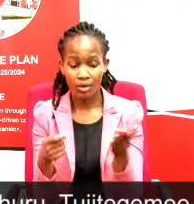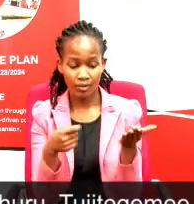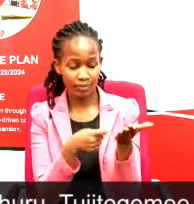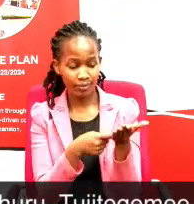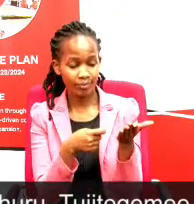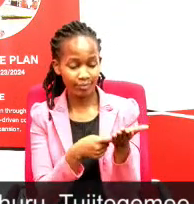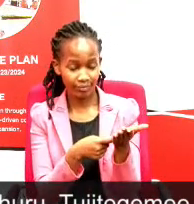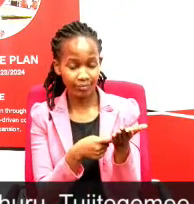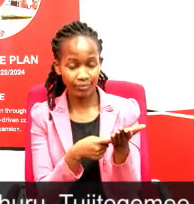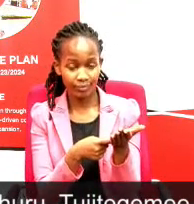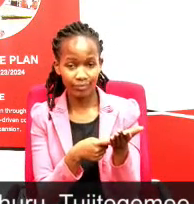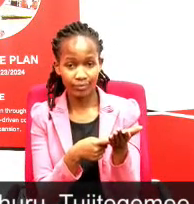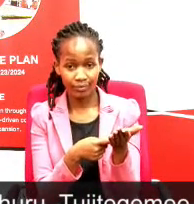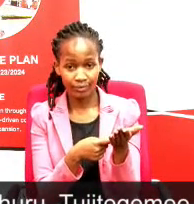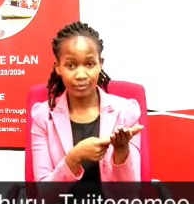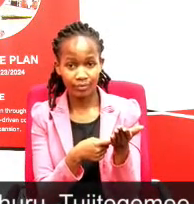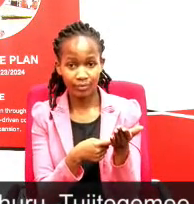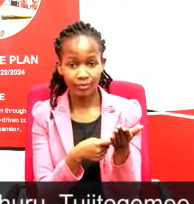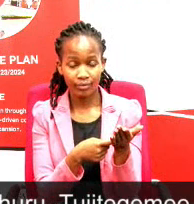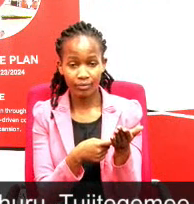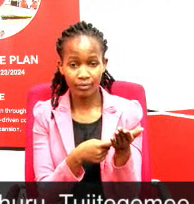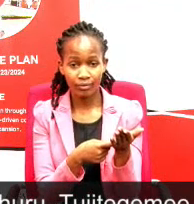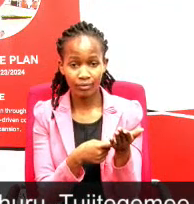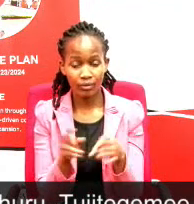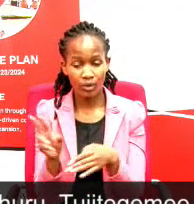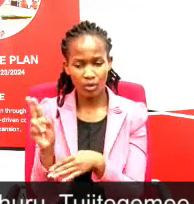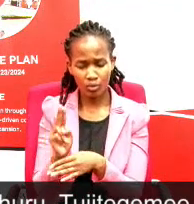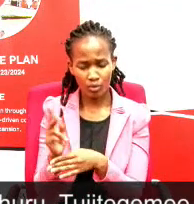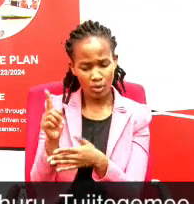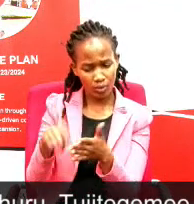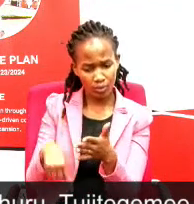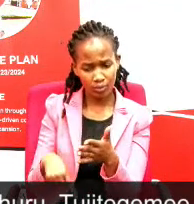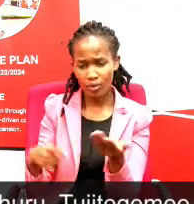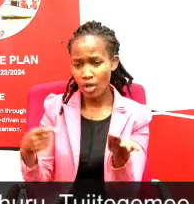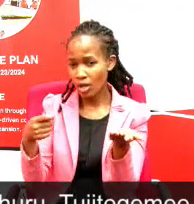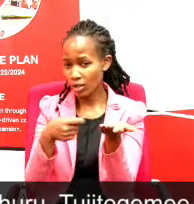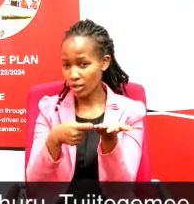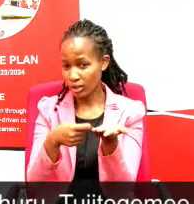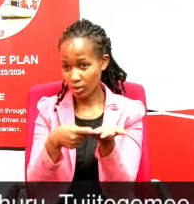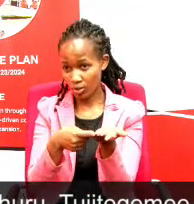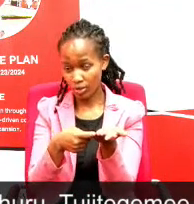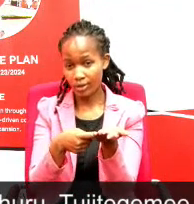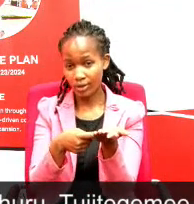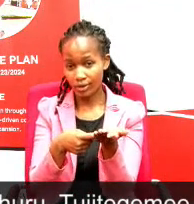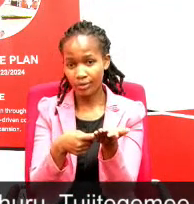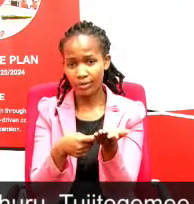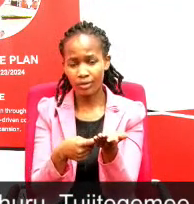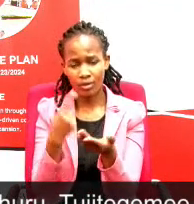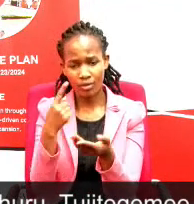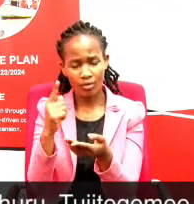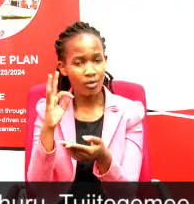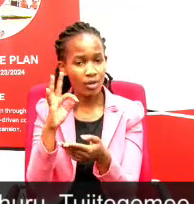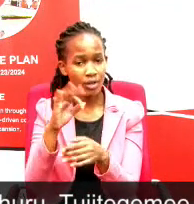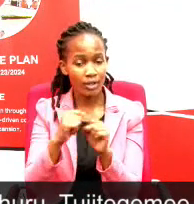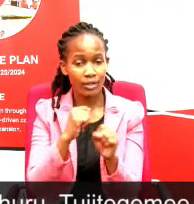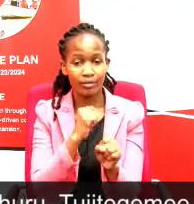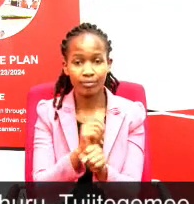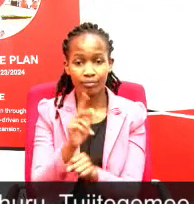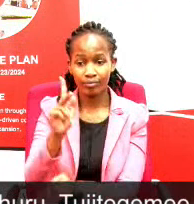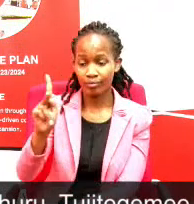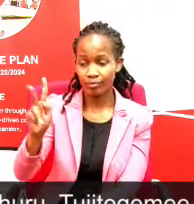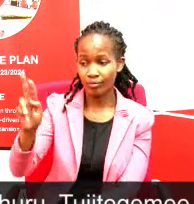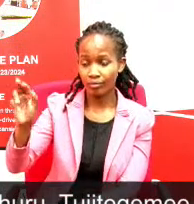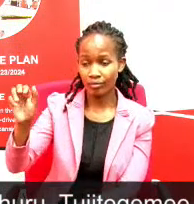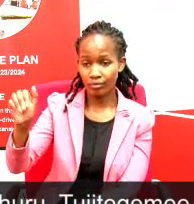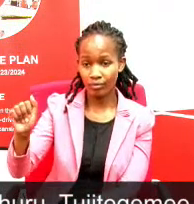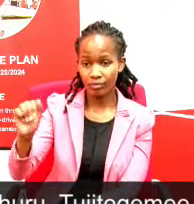technology architecture, the utilization of modern technology. Over the 3 years, KRA will